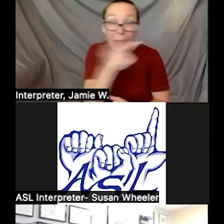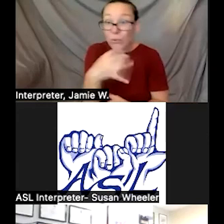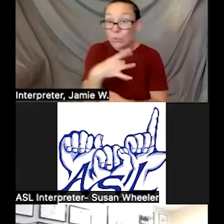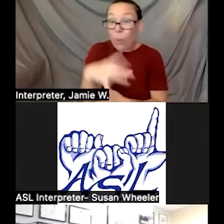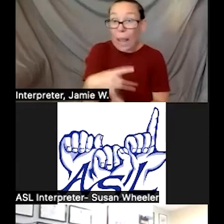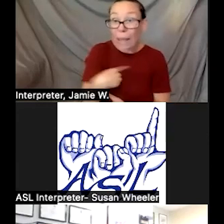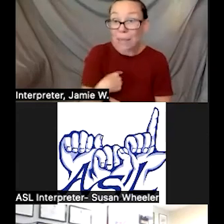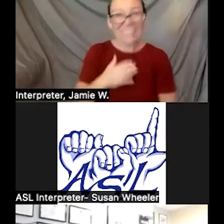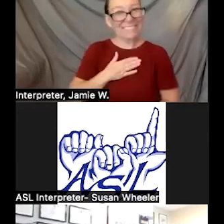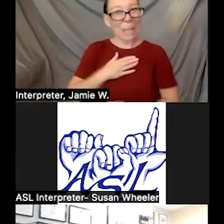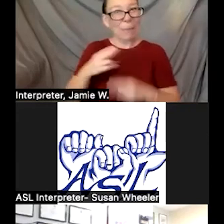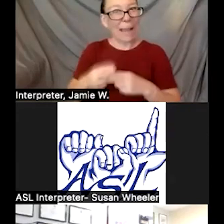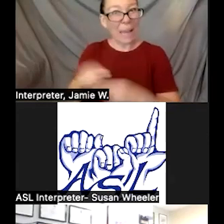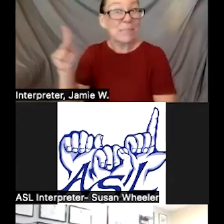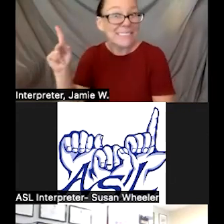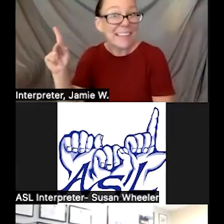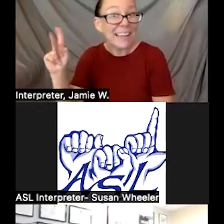So noted. Thank you, Steve.